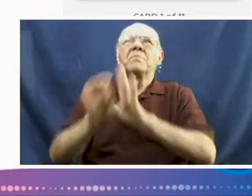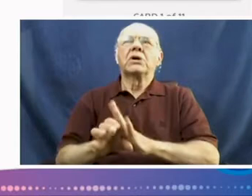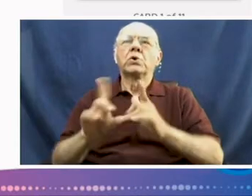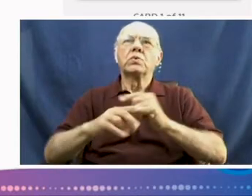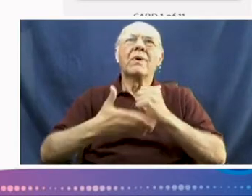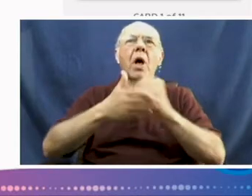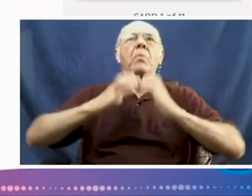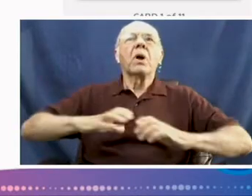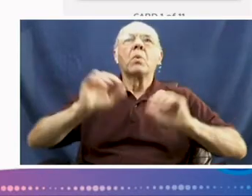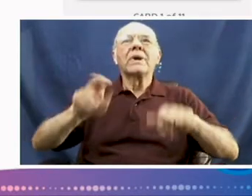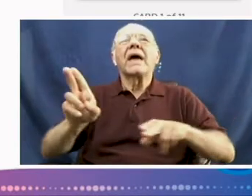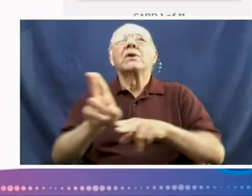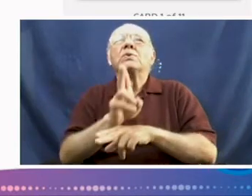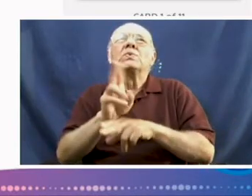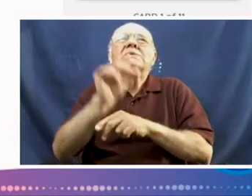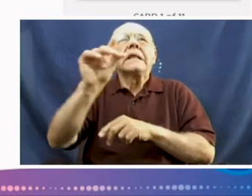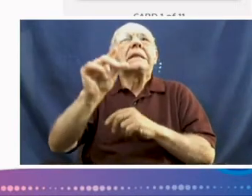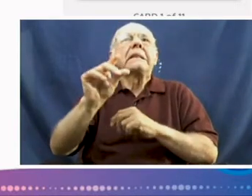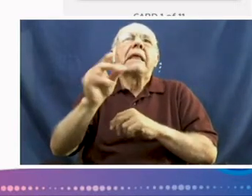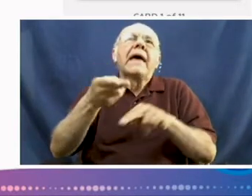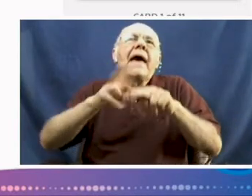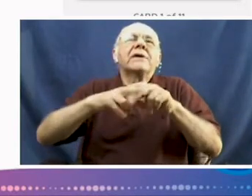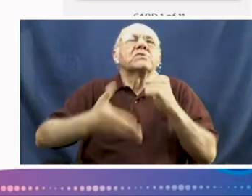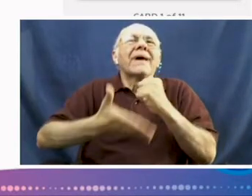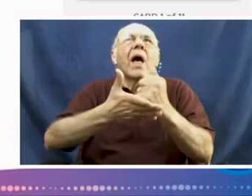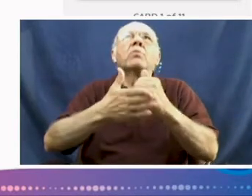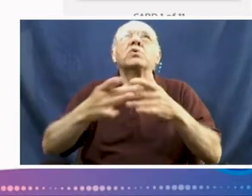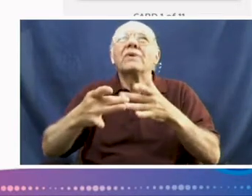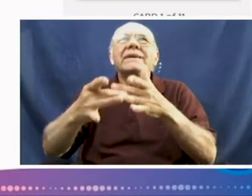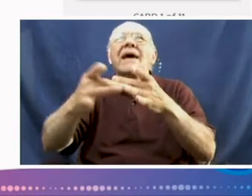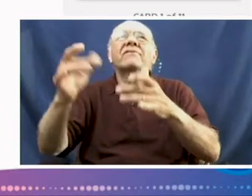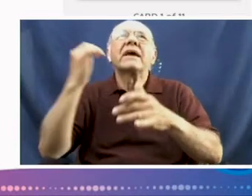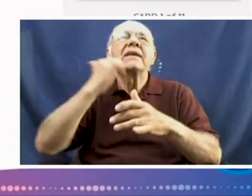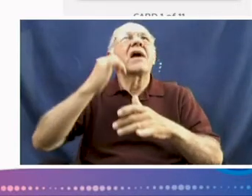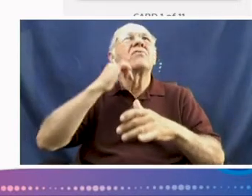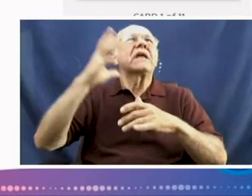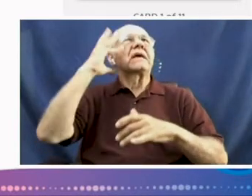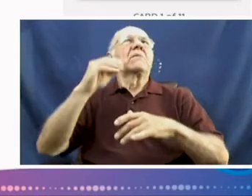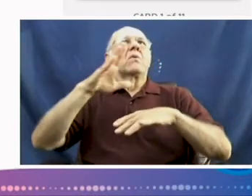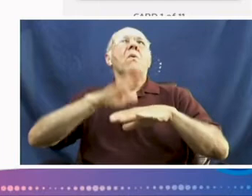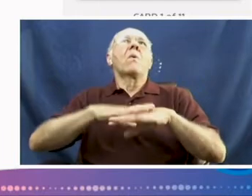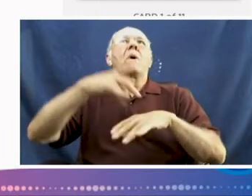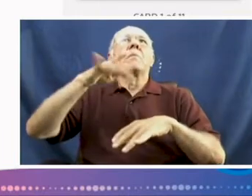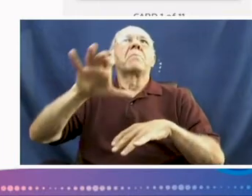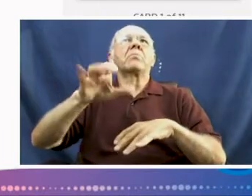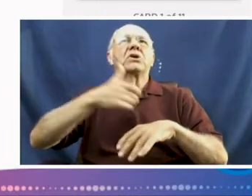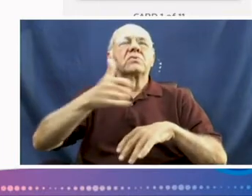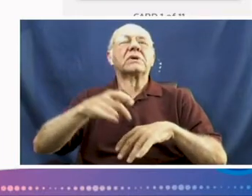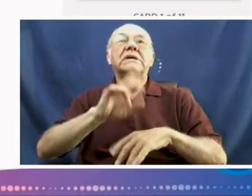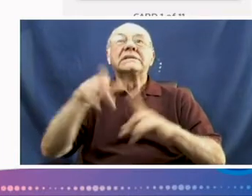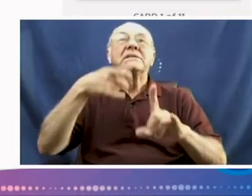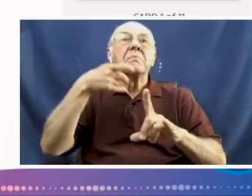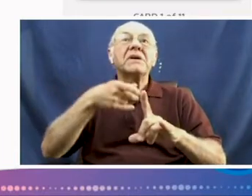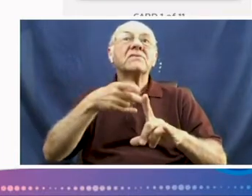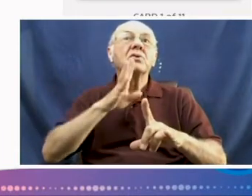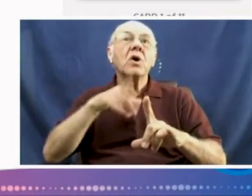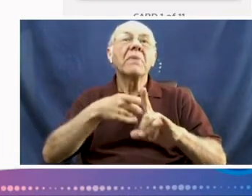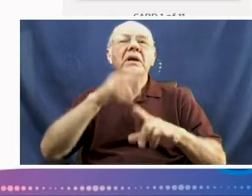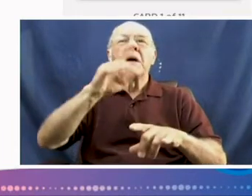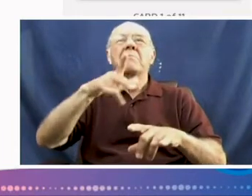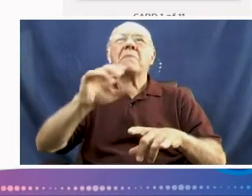extra guidance in navigating everyday experiences on public transit. Specifically, the Magnus Mode